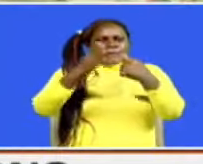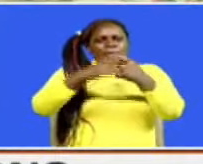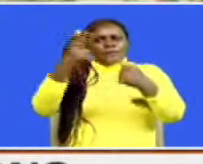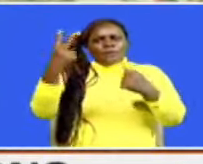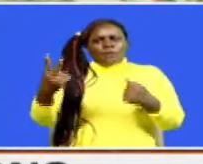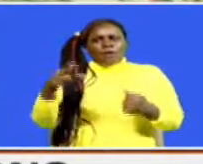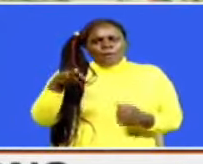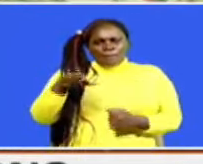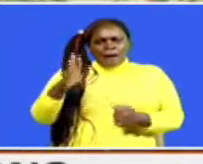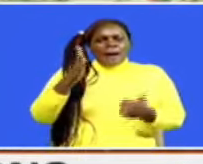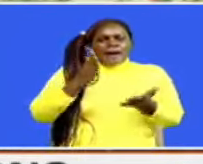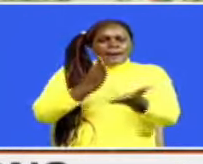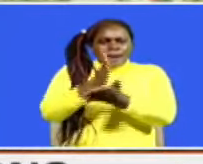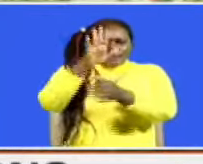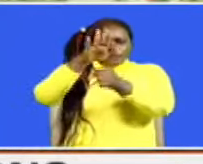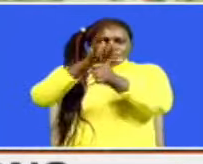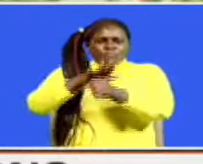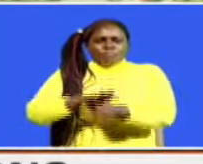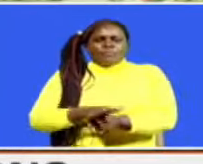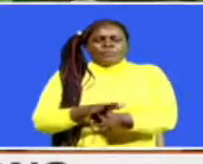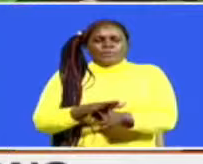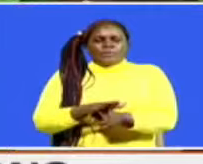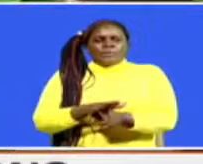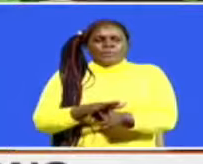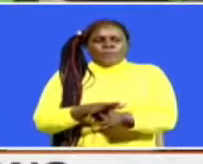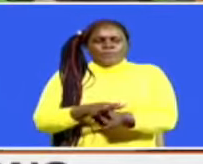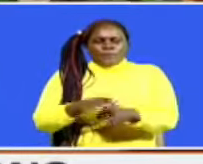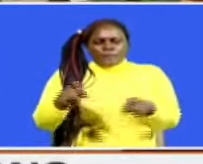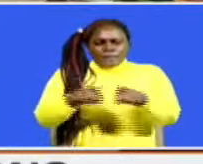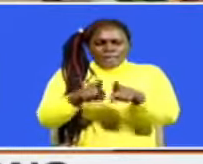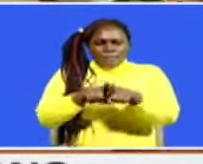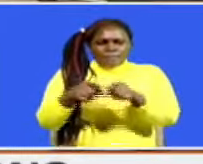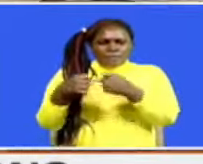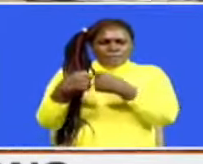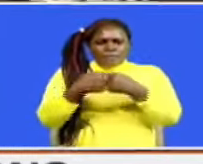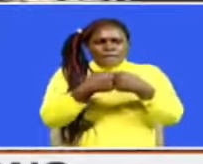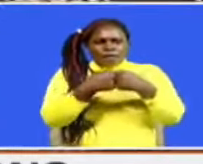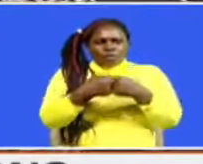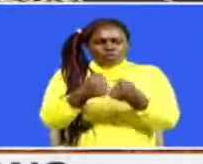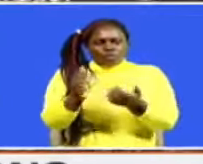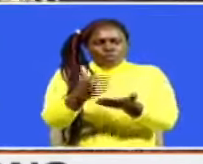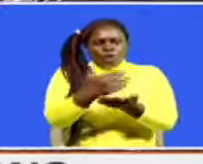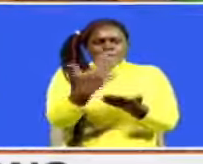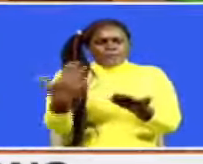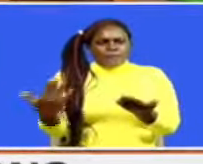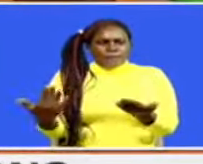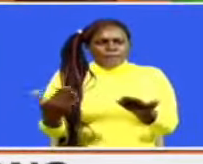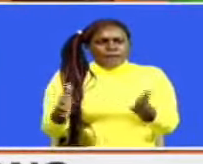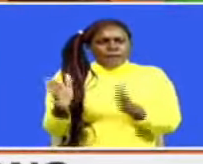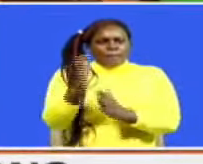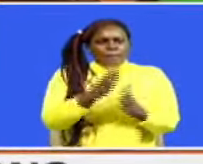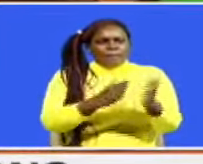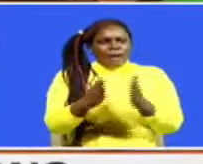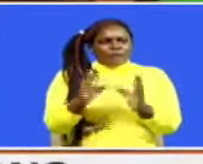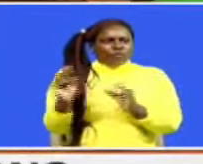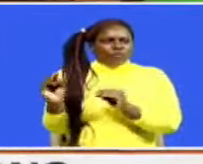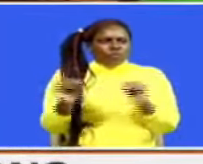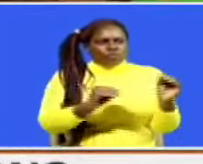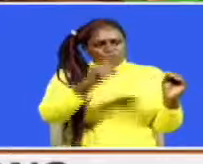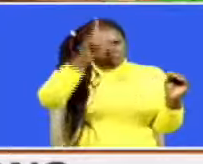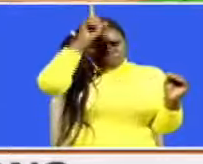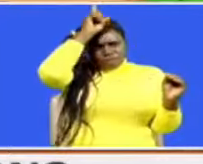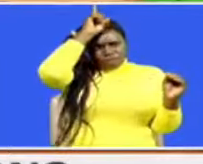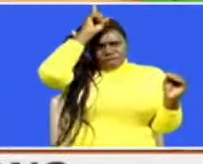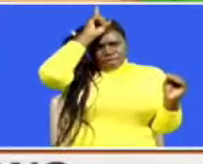1992. Joyce says her rights have been infringed on, and as she struggles to salvage the little she can, she plans to relocate to her village